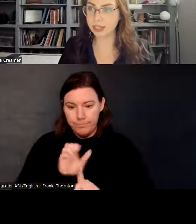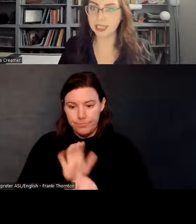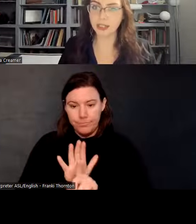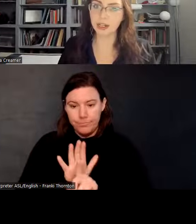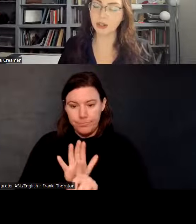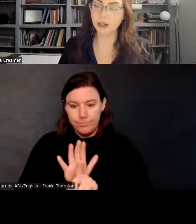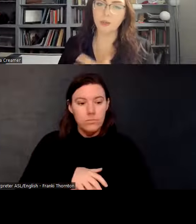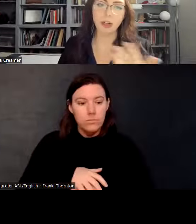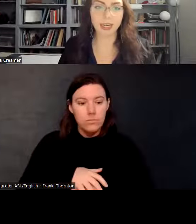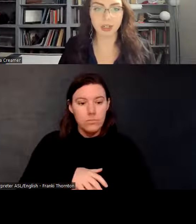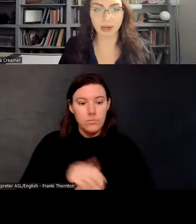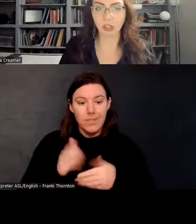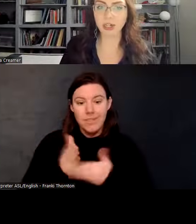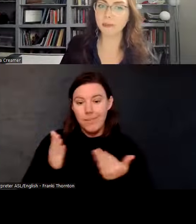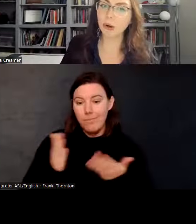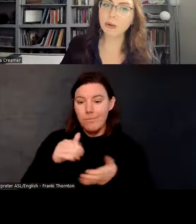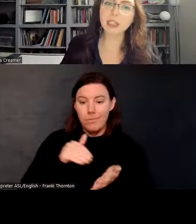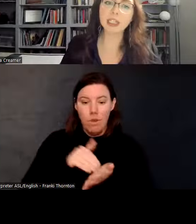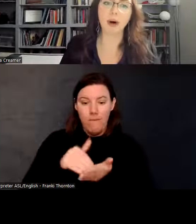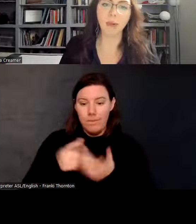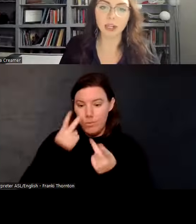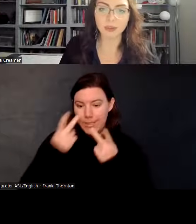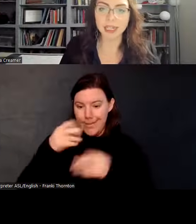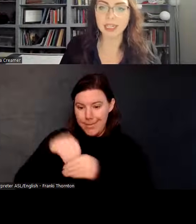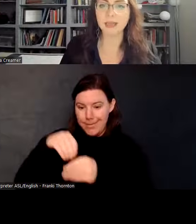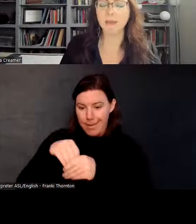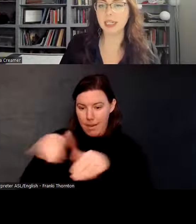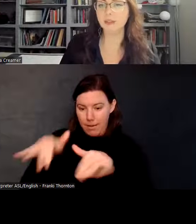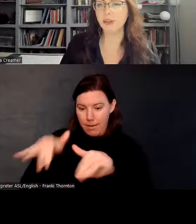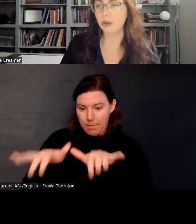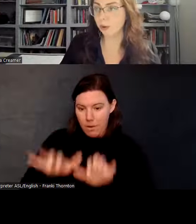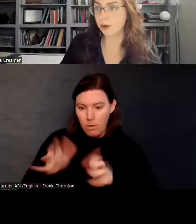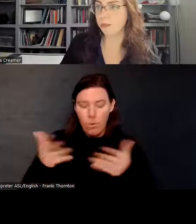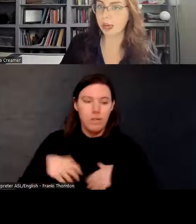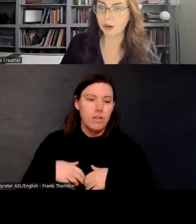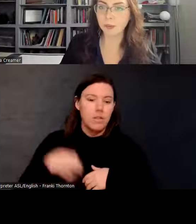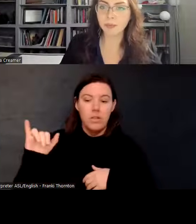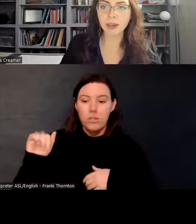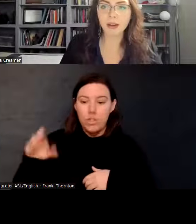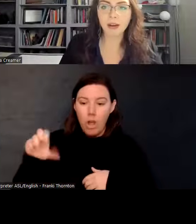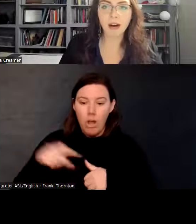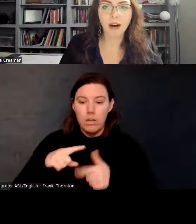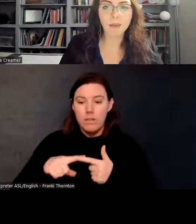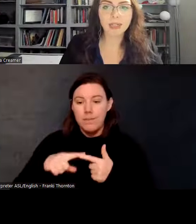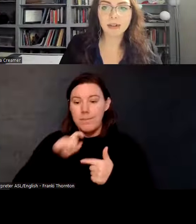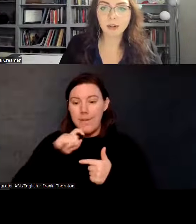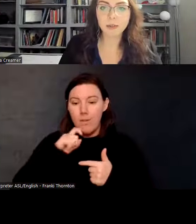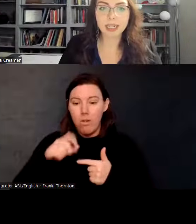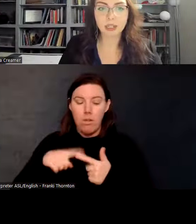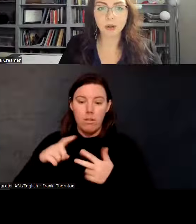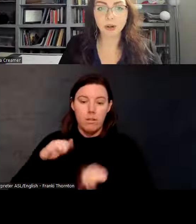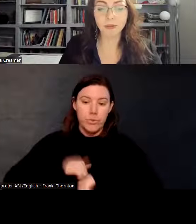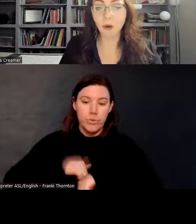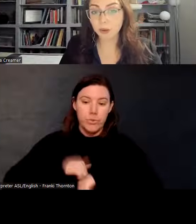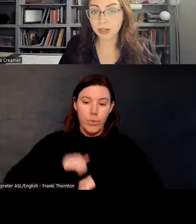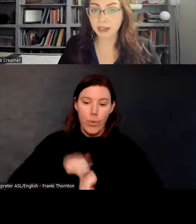grave goods included wheel-made ceramic jars and bowls, small bronze rings, beads of stone and metal. Several